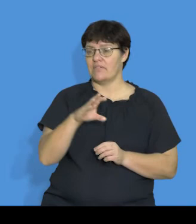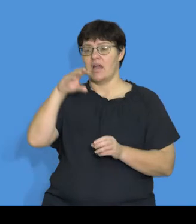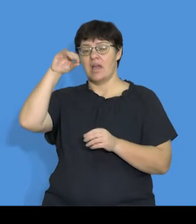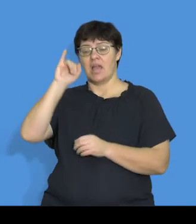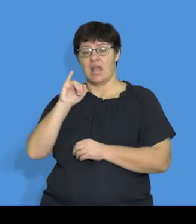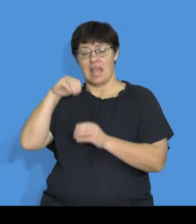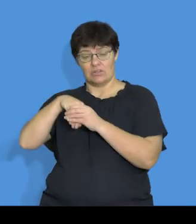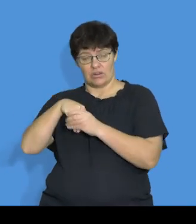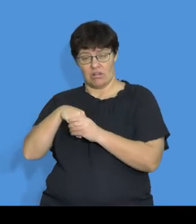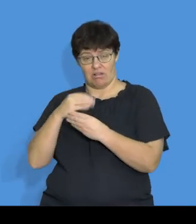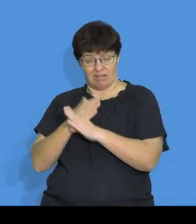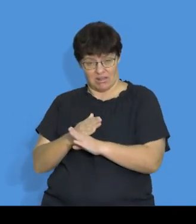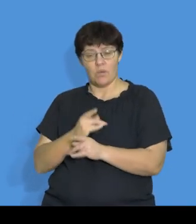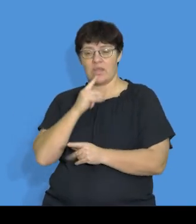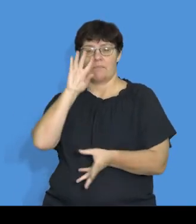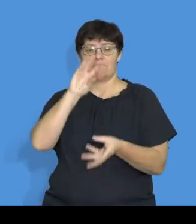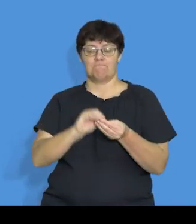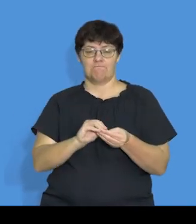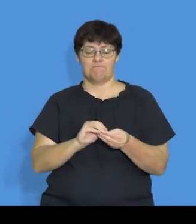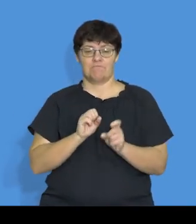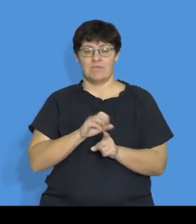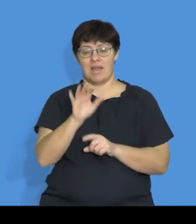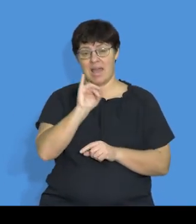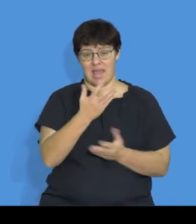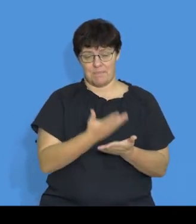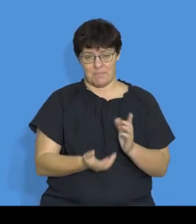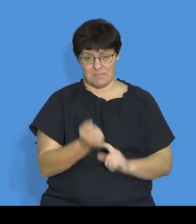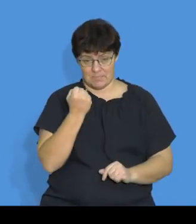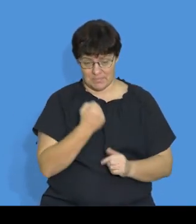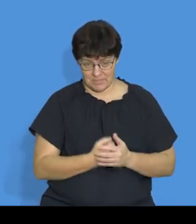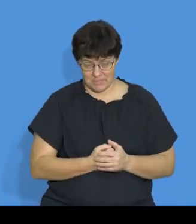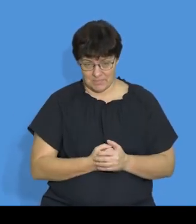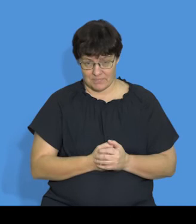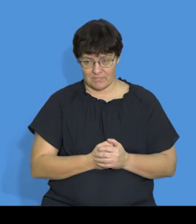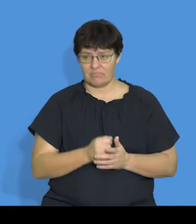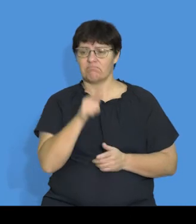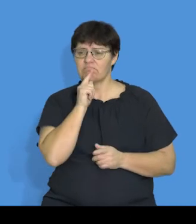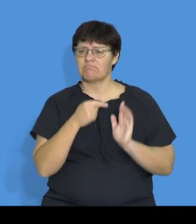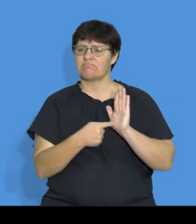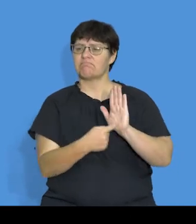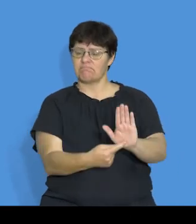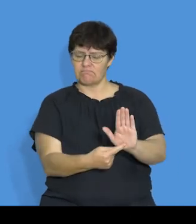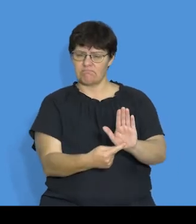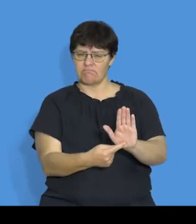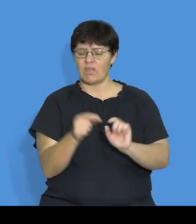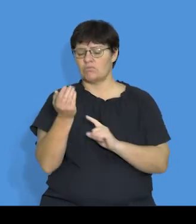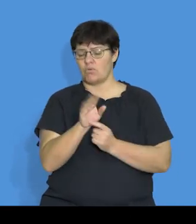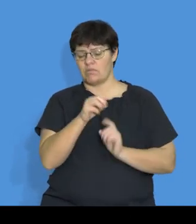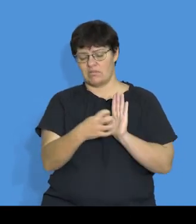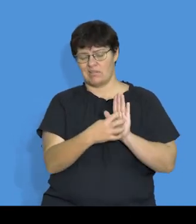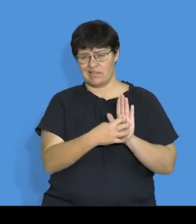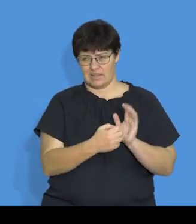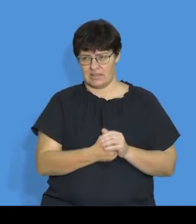find the total current, right? Now, here is a practical example. Consider the circuit shown, okay? The internals